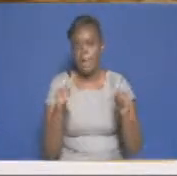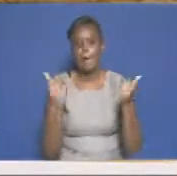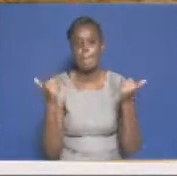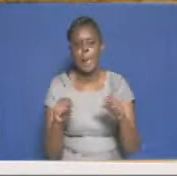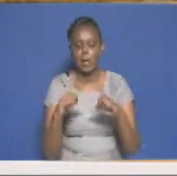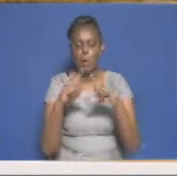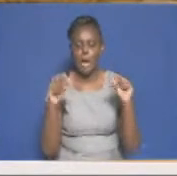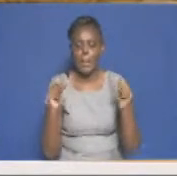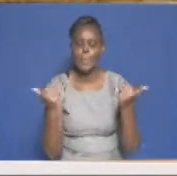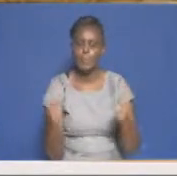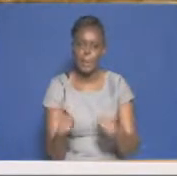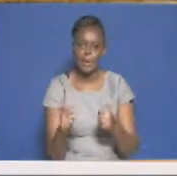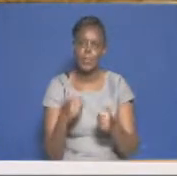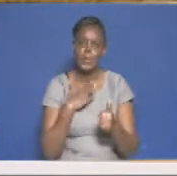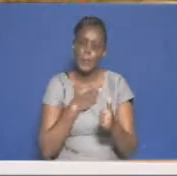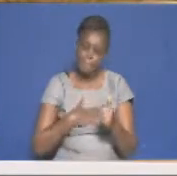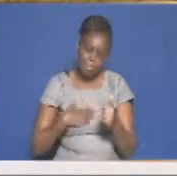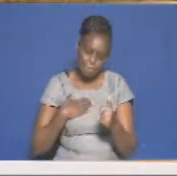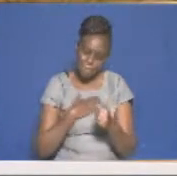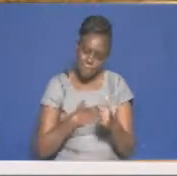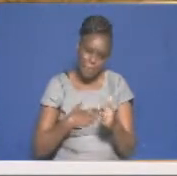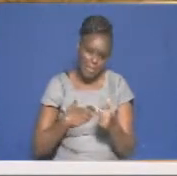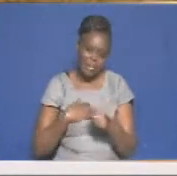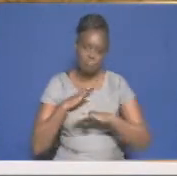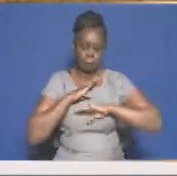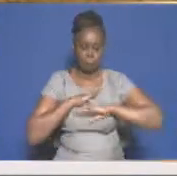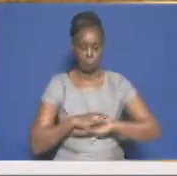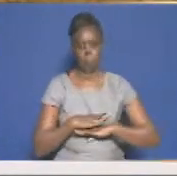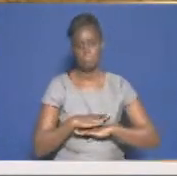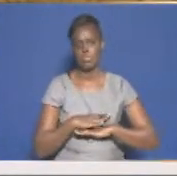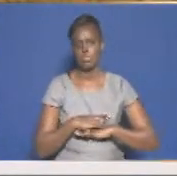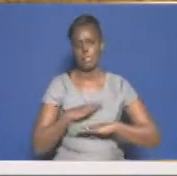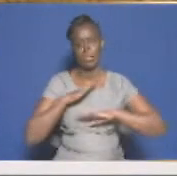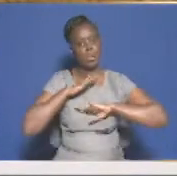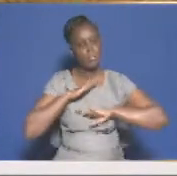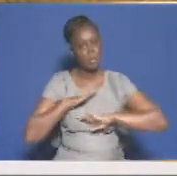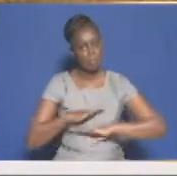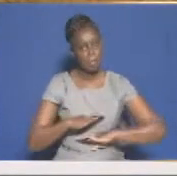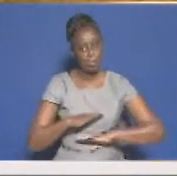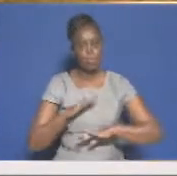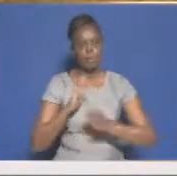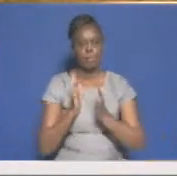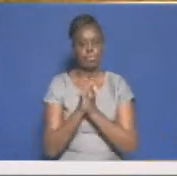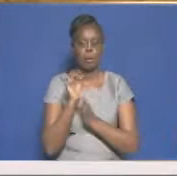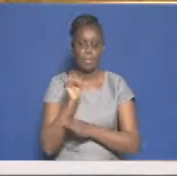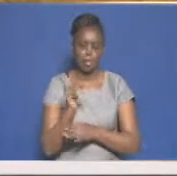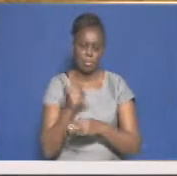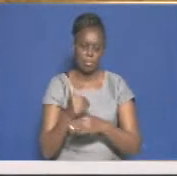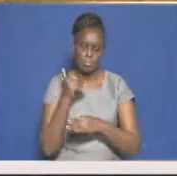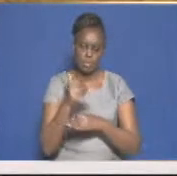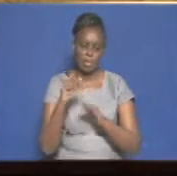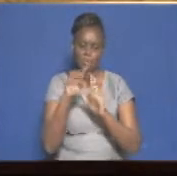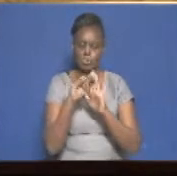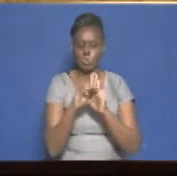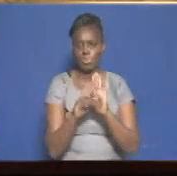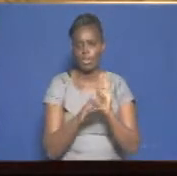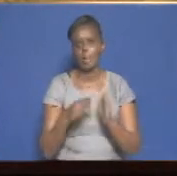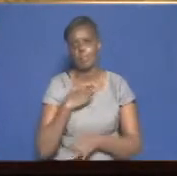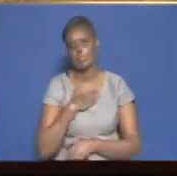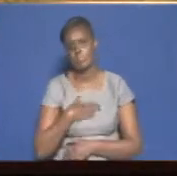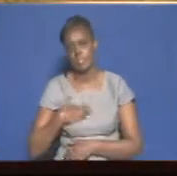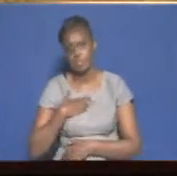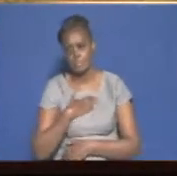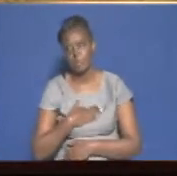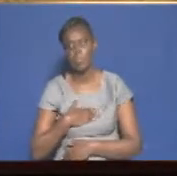please let's just be content with that, so that we can go to the next order.